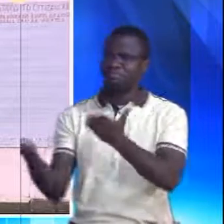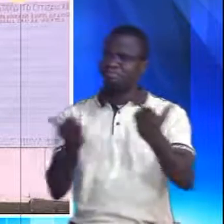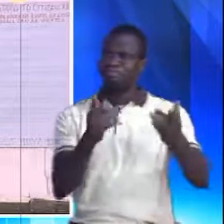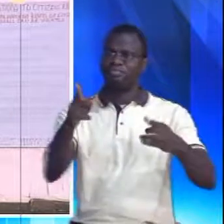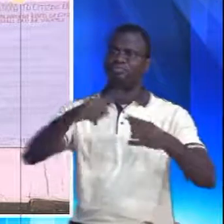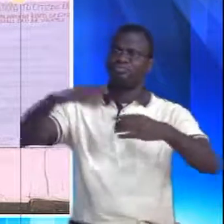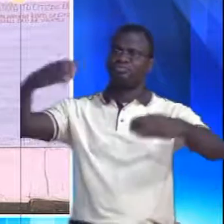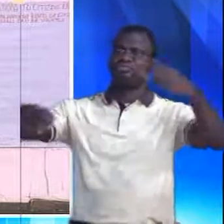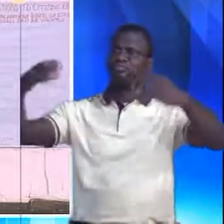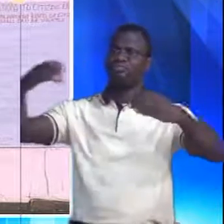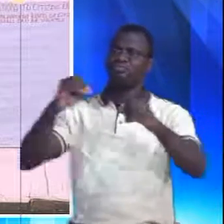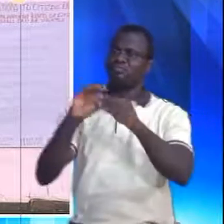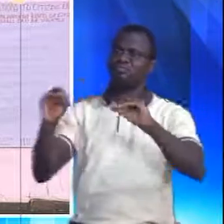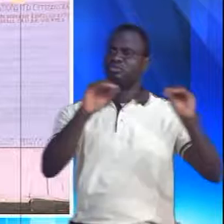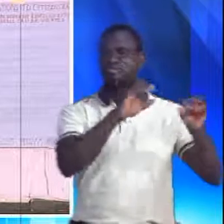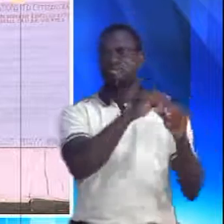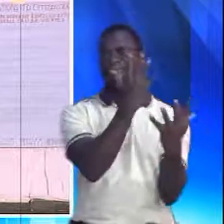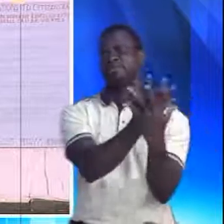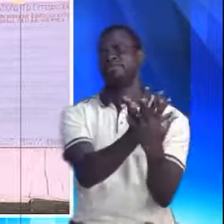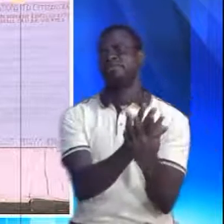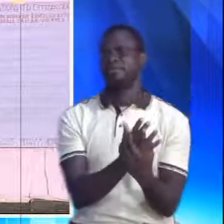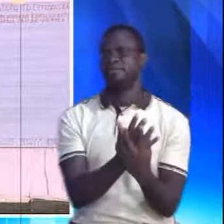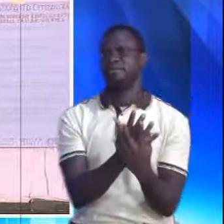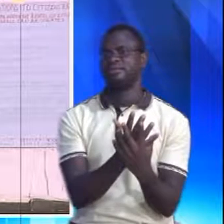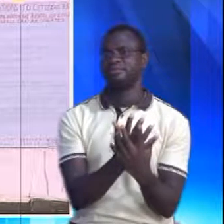a civil case, and it will not be taken lightly.